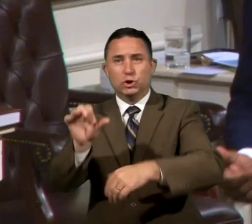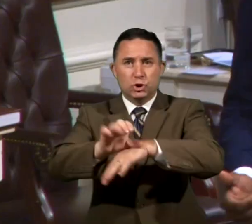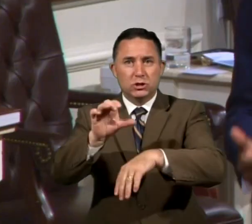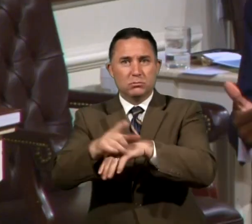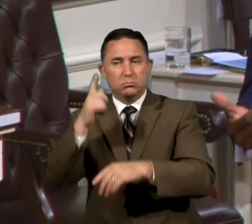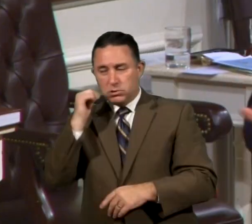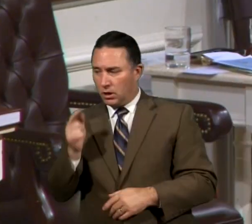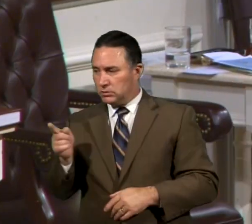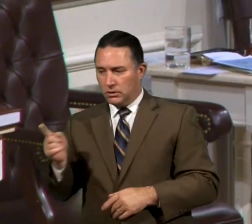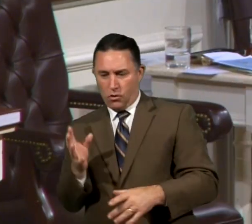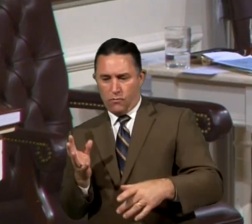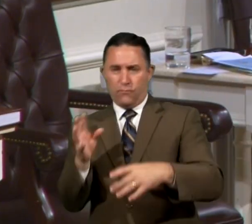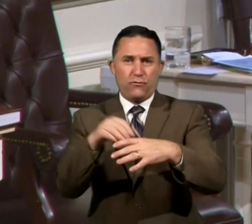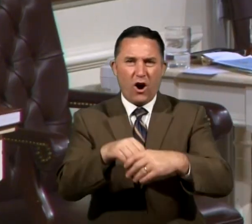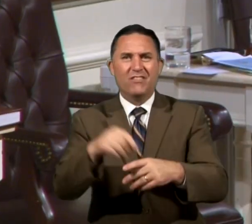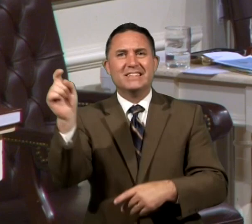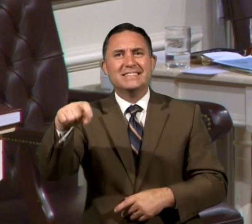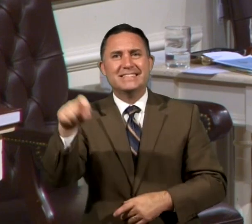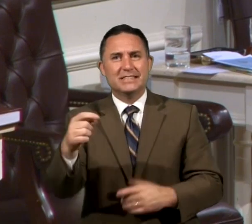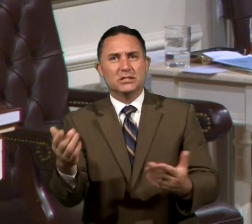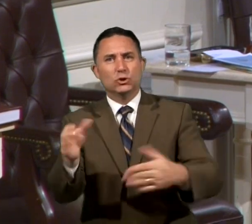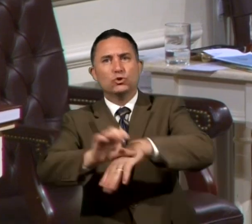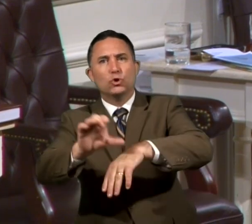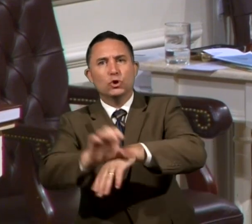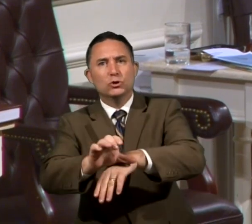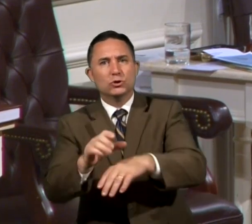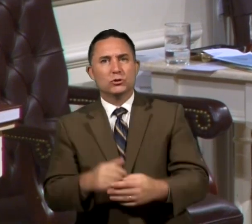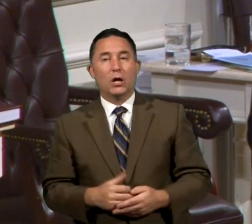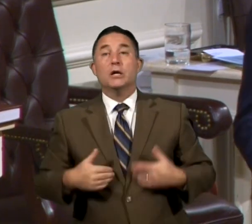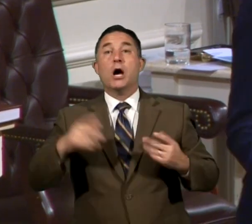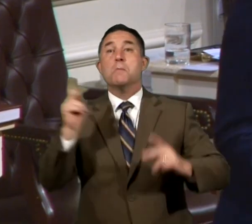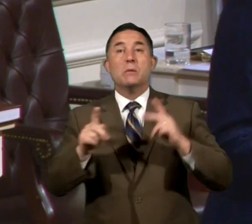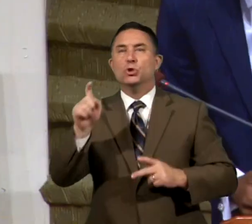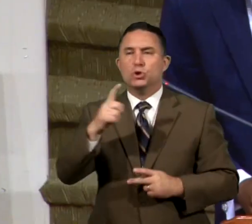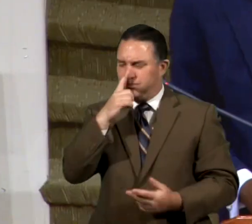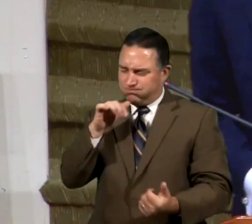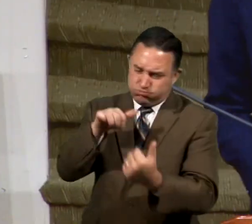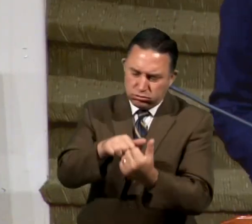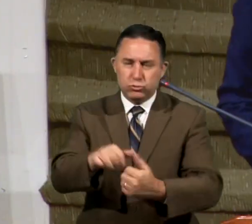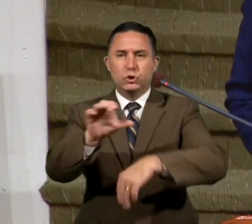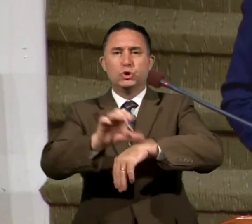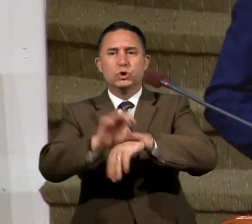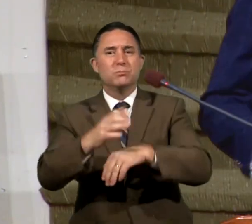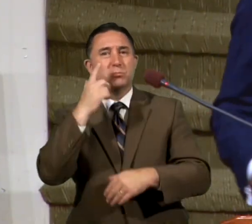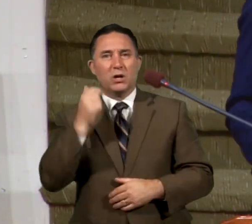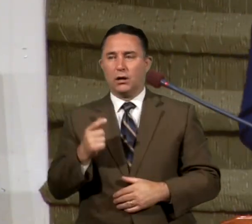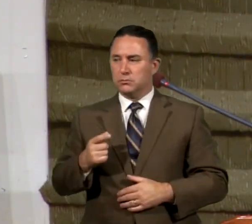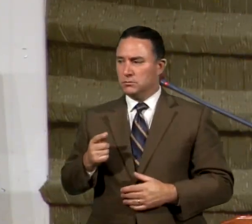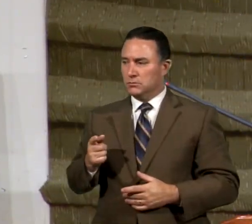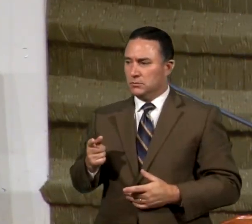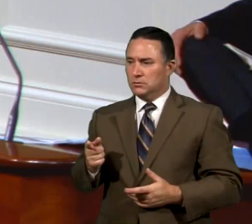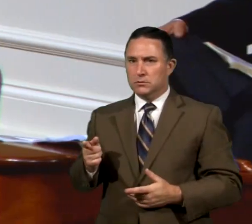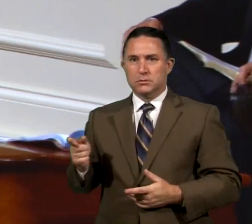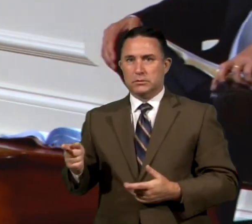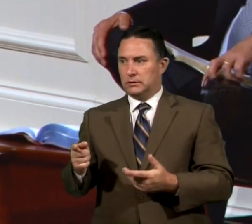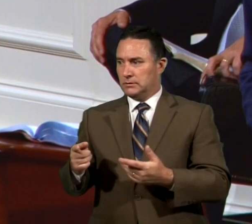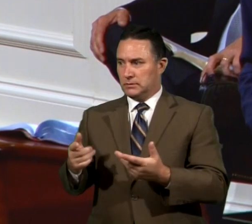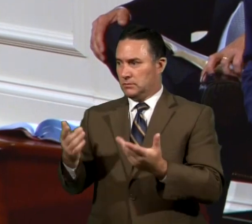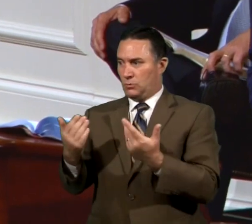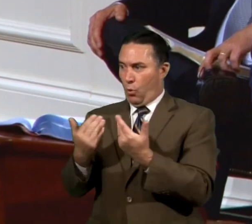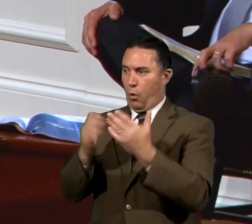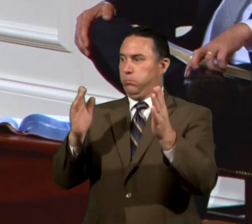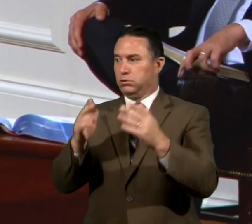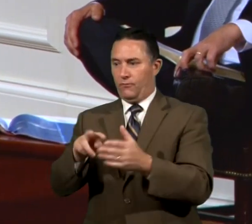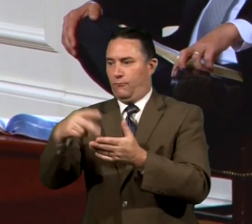their participation is needed at church. Young people shouldn't go to sleep at church because they're susceptible to a fall. How about that